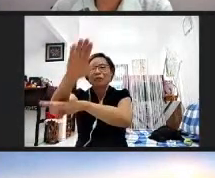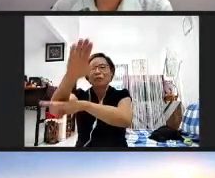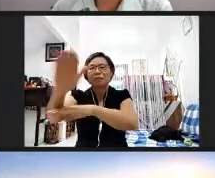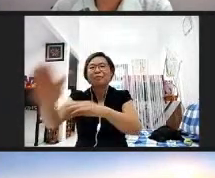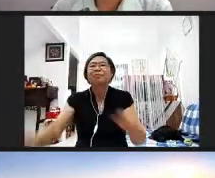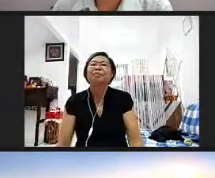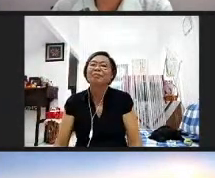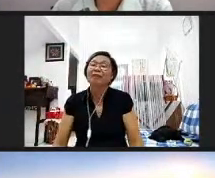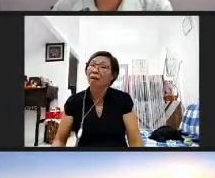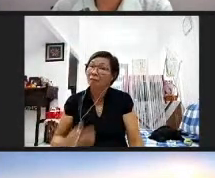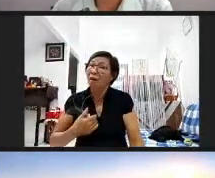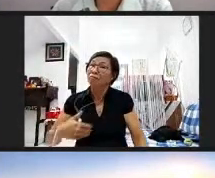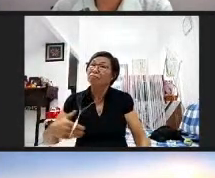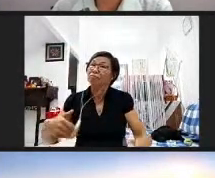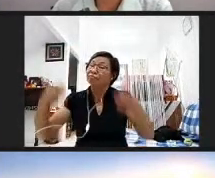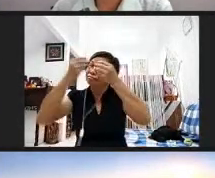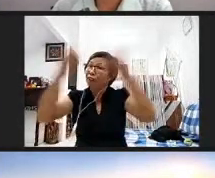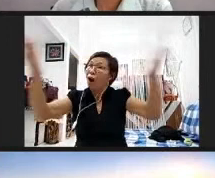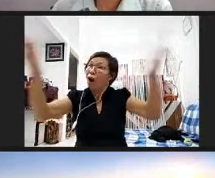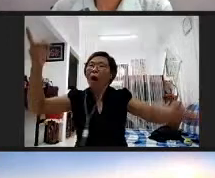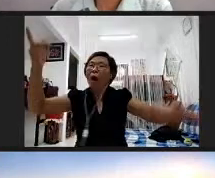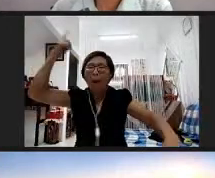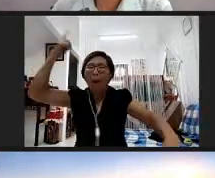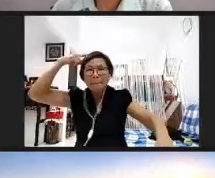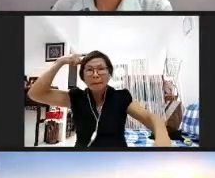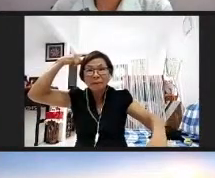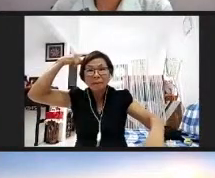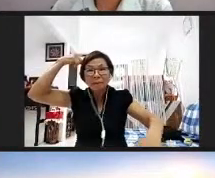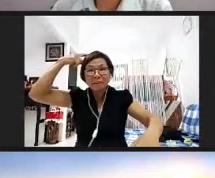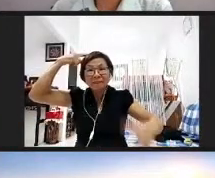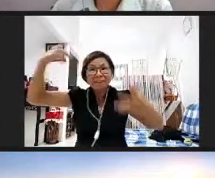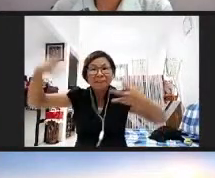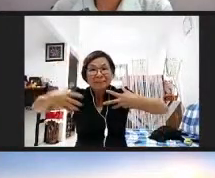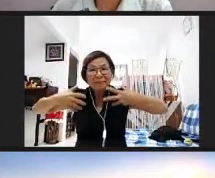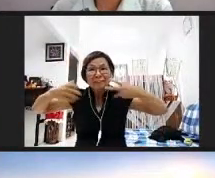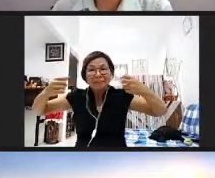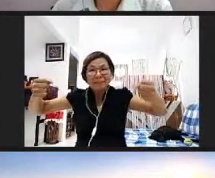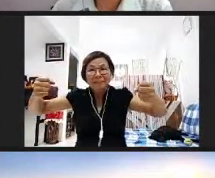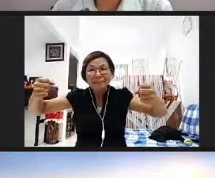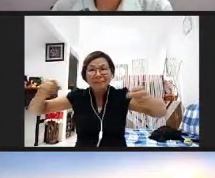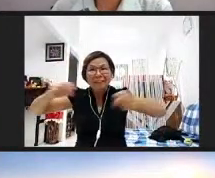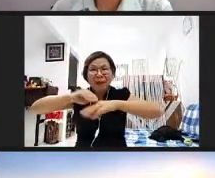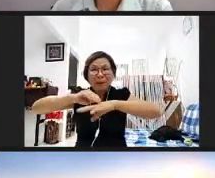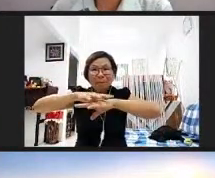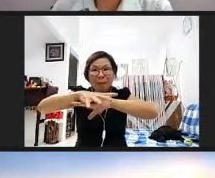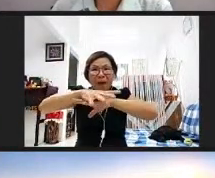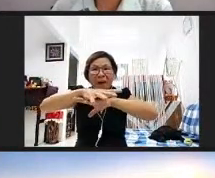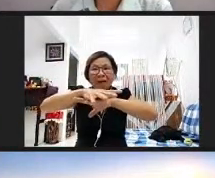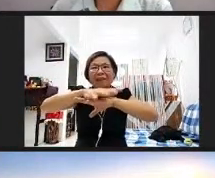Yeah, so my sharing is mental health impact of COVID-19, a private psychiatrist experience.